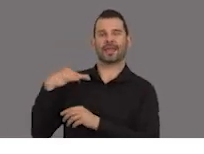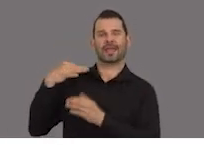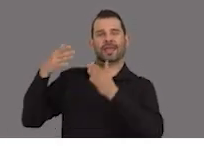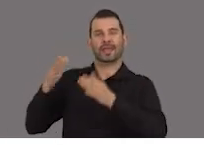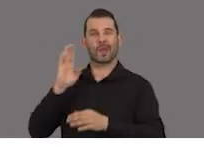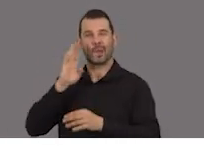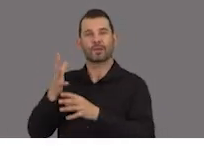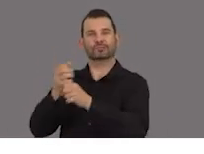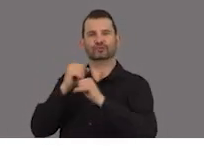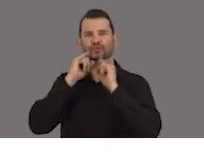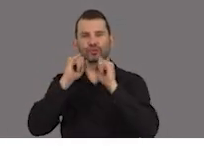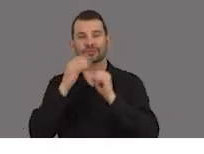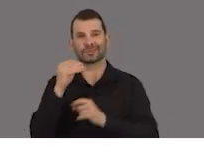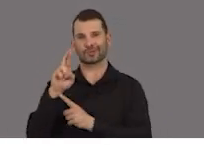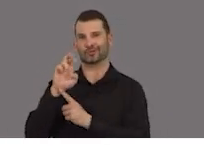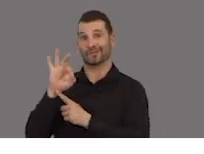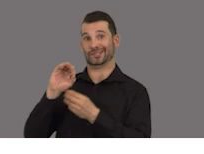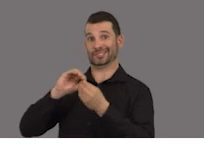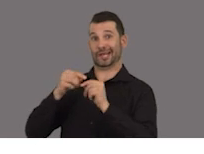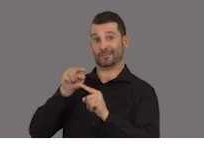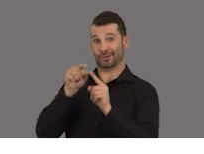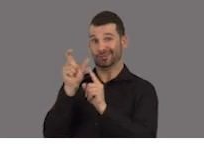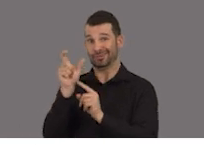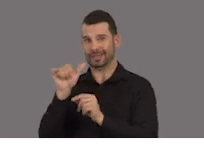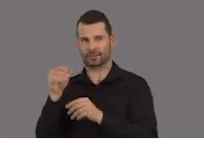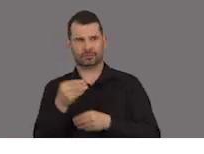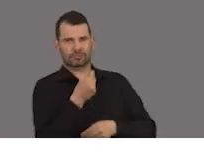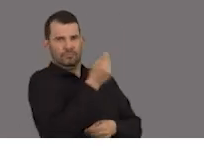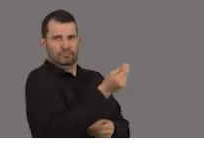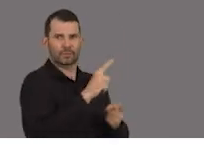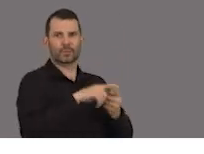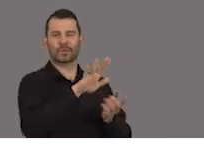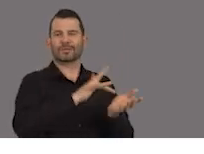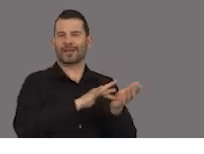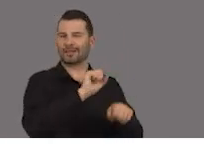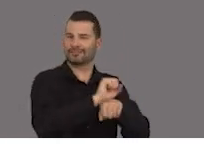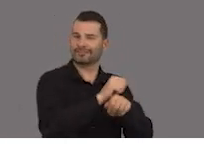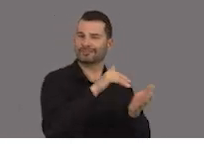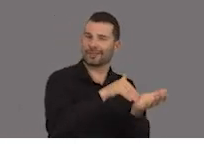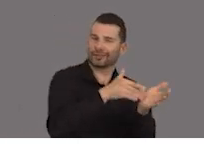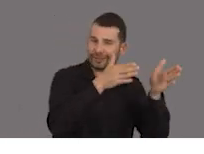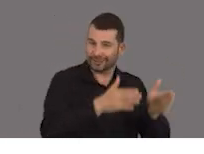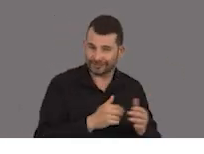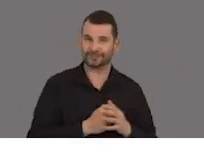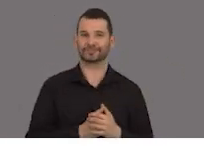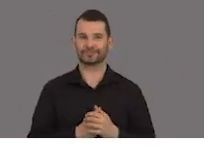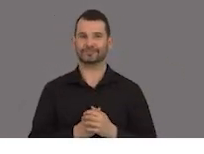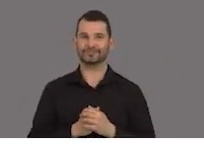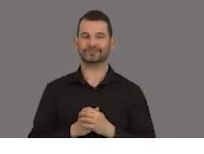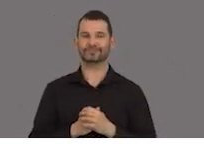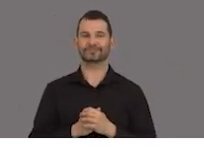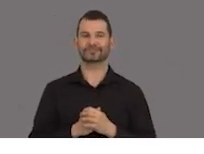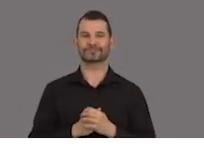A, the applicant will receive instructions and a reference number to provide to their medical practitioner.